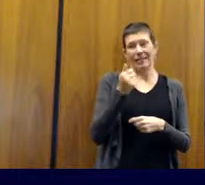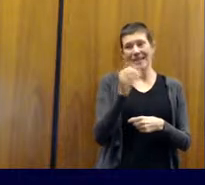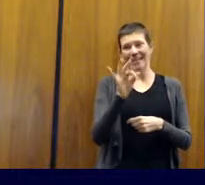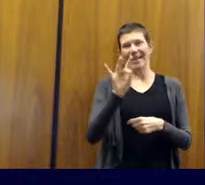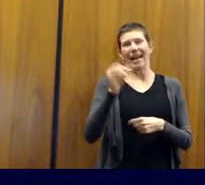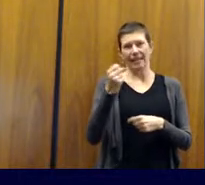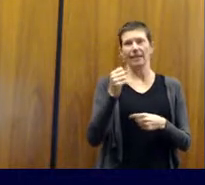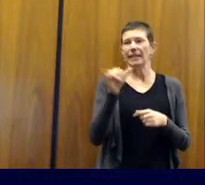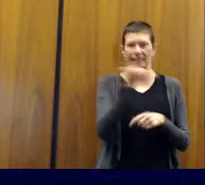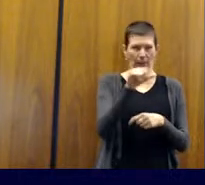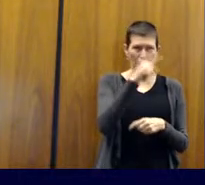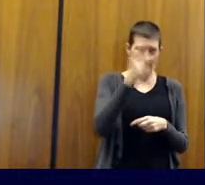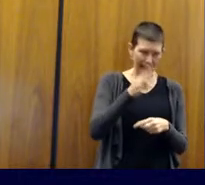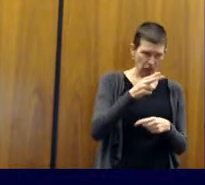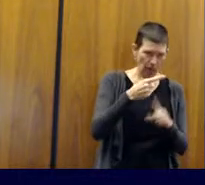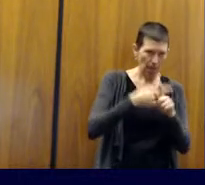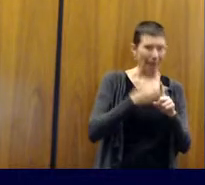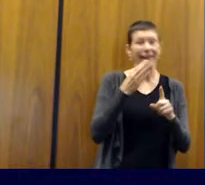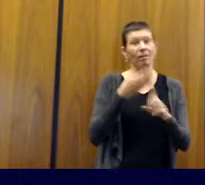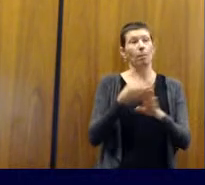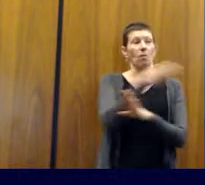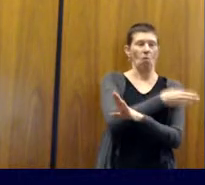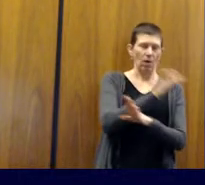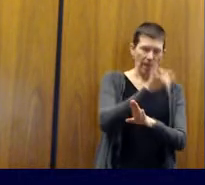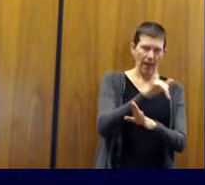similarly to Black History Month, even prior to that. So